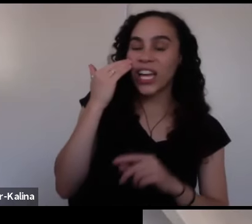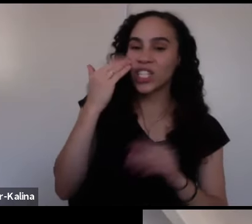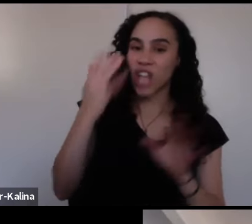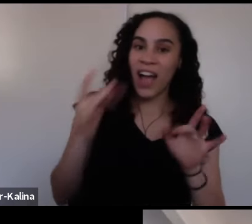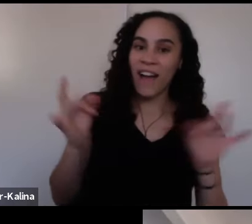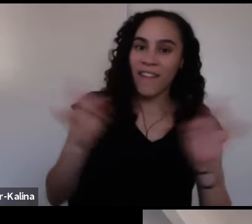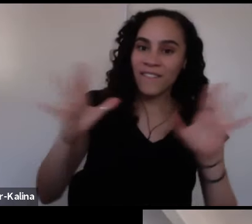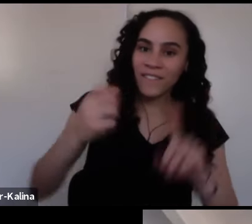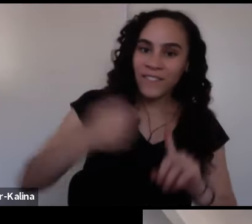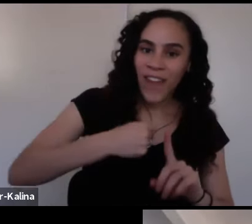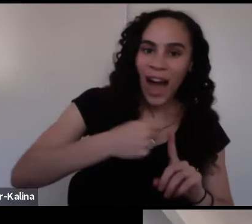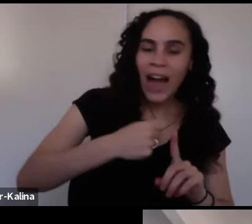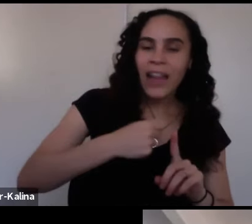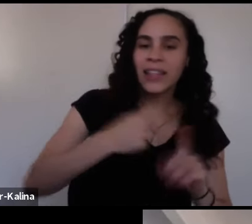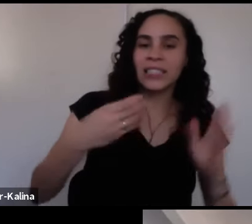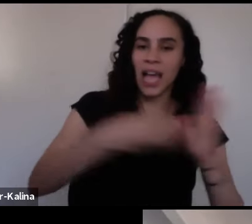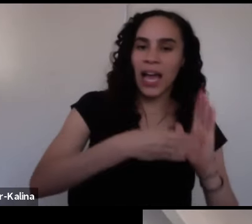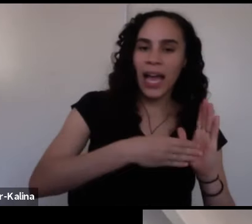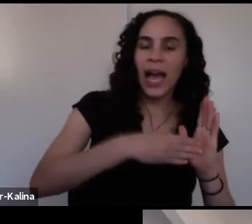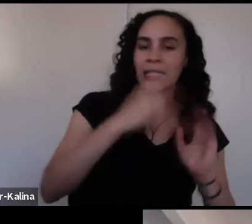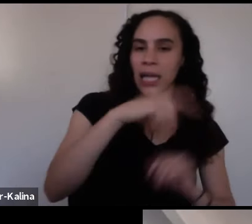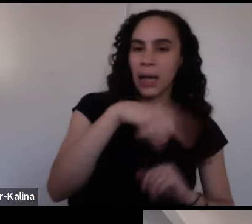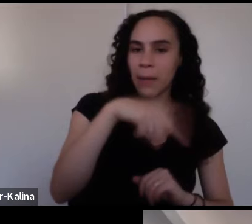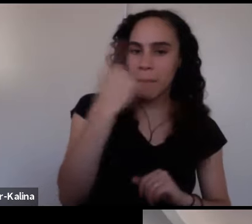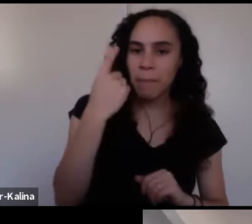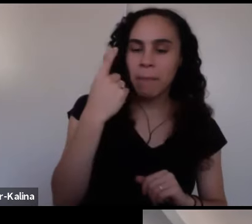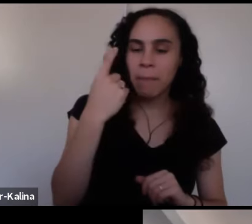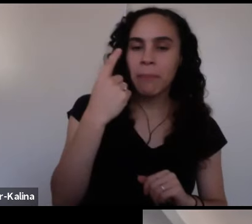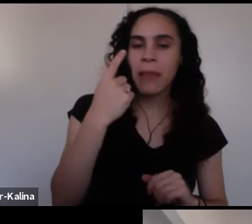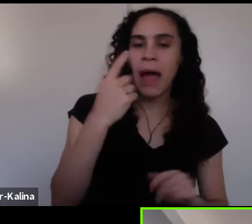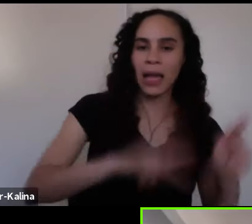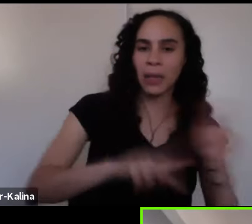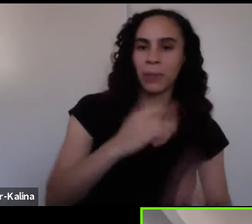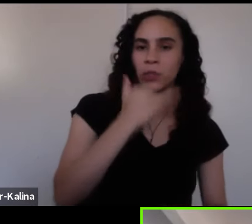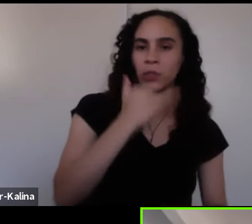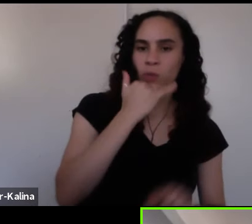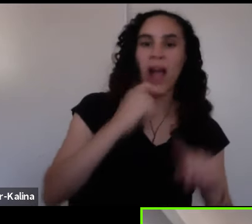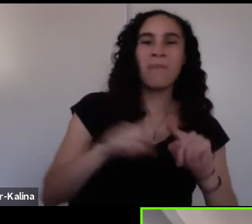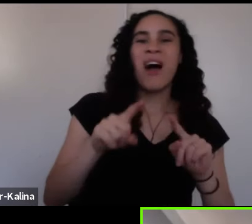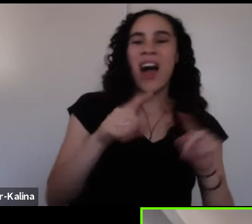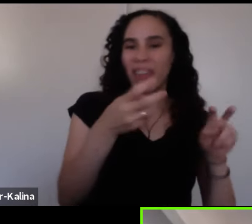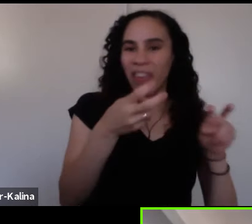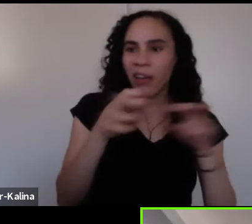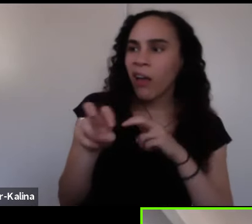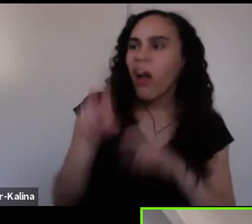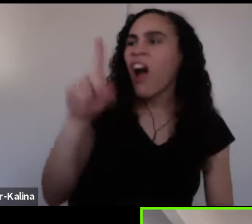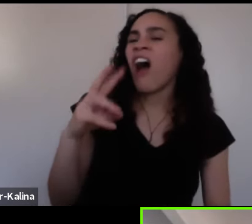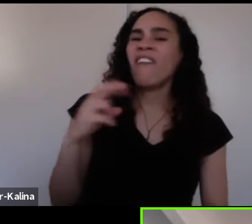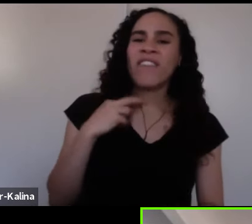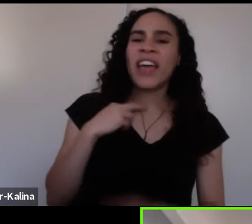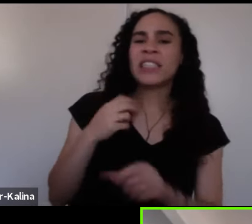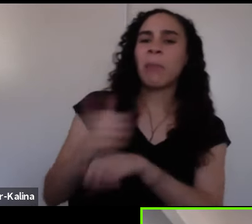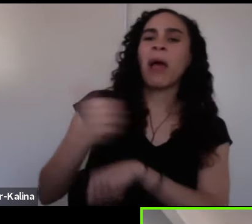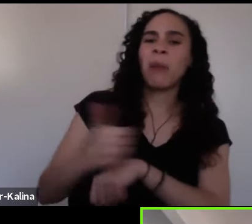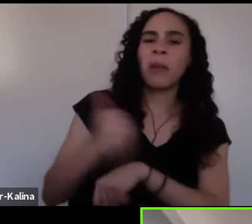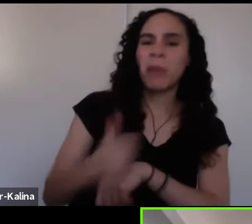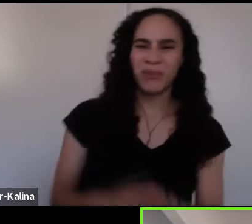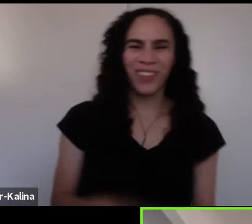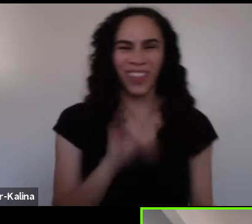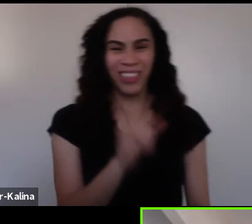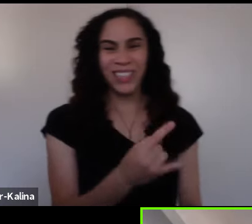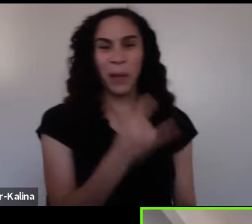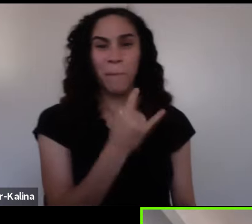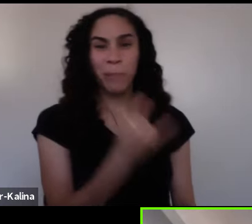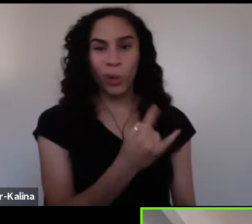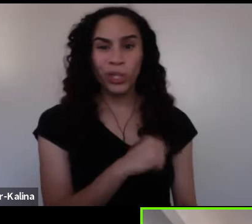blaming. The person was criminal, not the saint. The media painted That's bullshit. Blah, blah, blah. That's just bullshit. That's the way that I